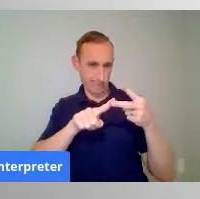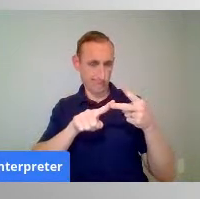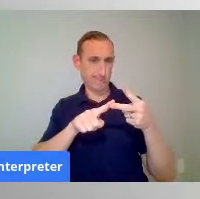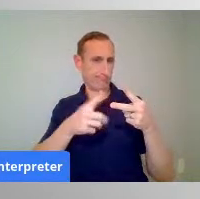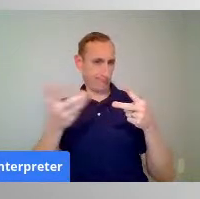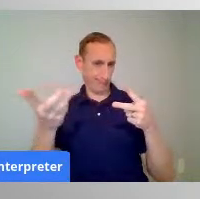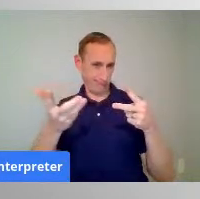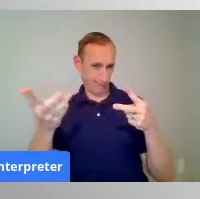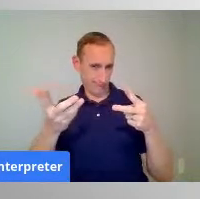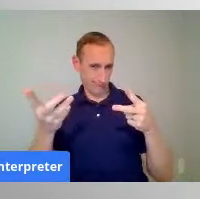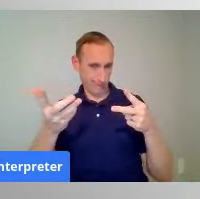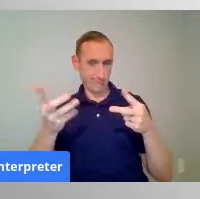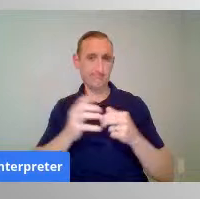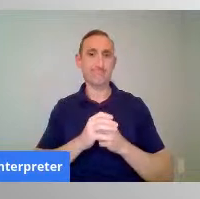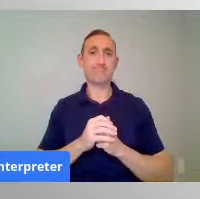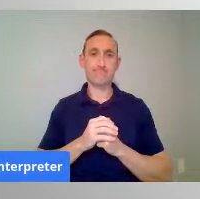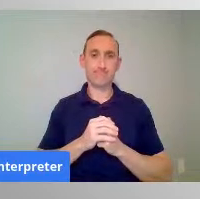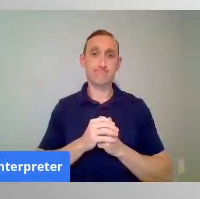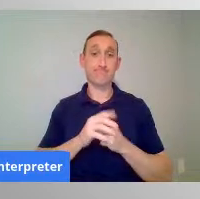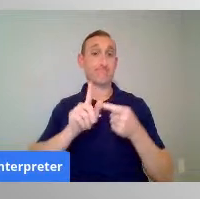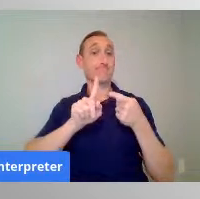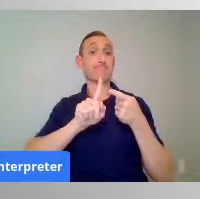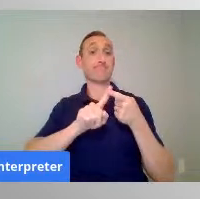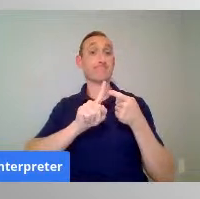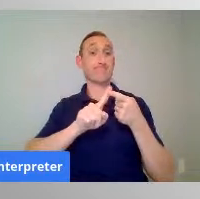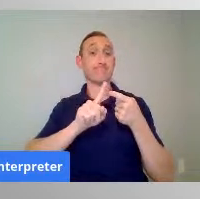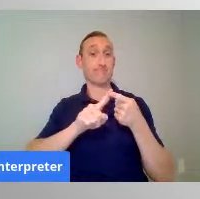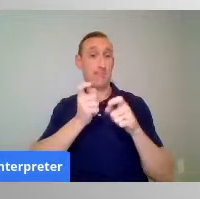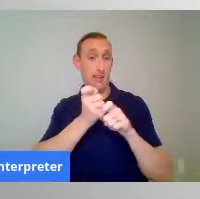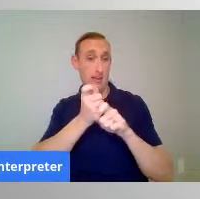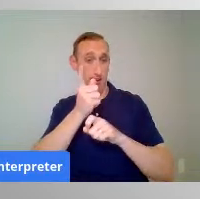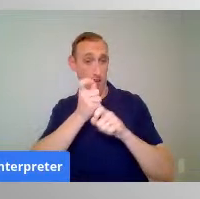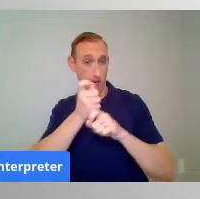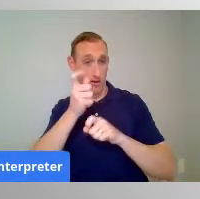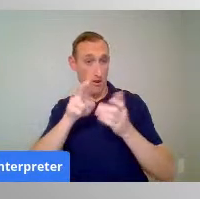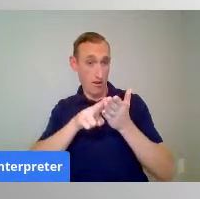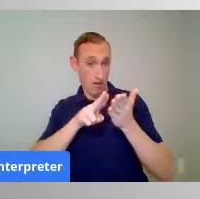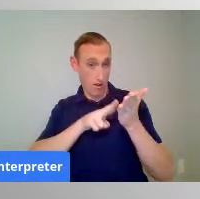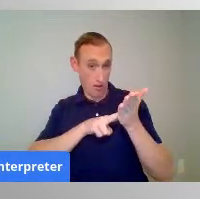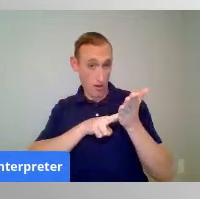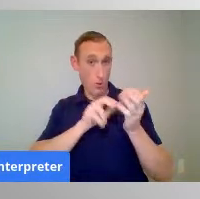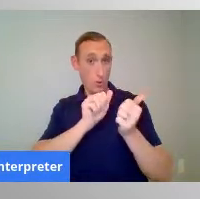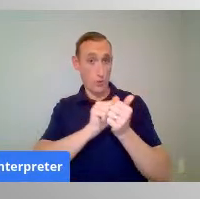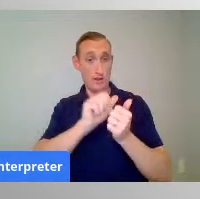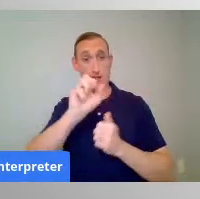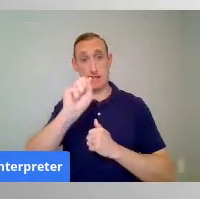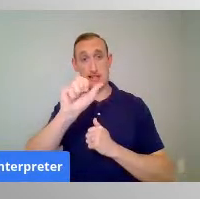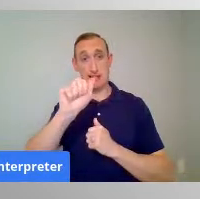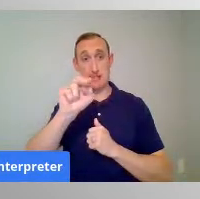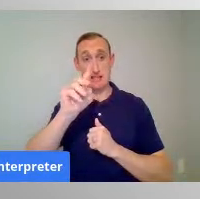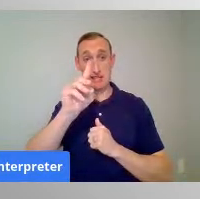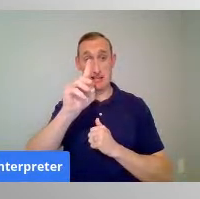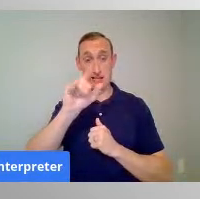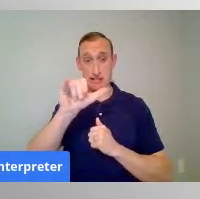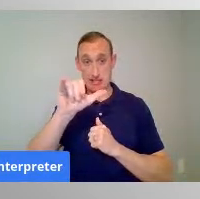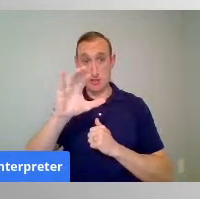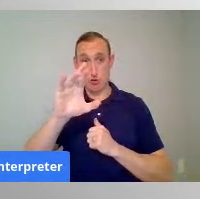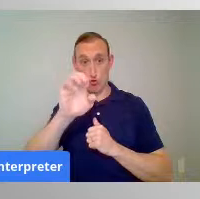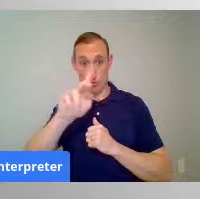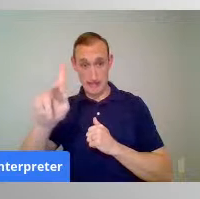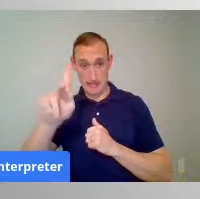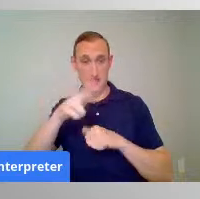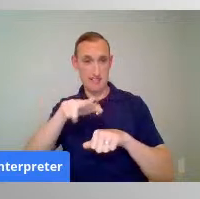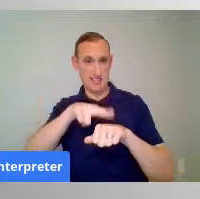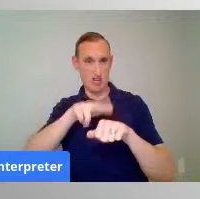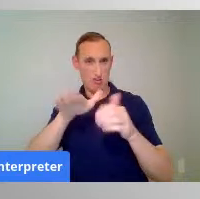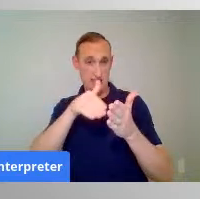agreements or partnerships together. One has been an annual contract between the Sandy Creek Nature Center and the school district to provide